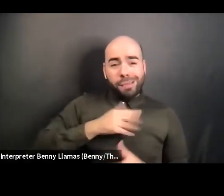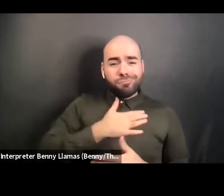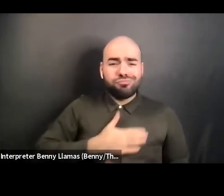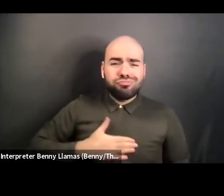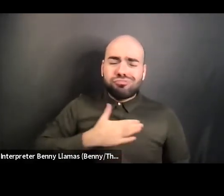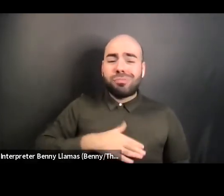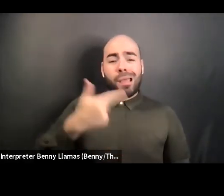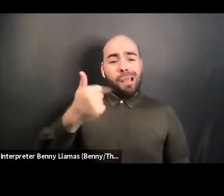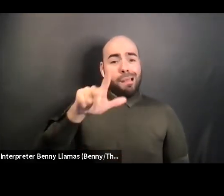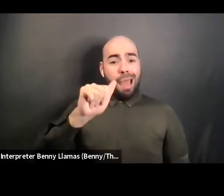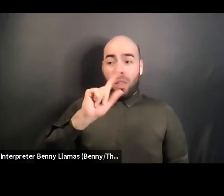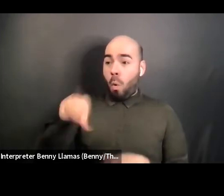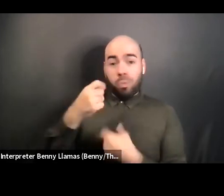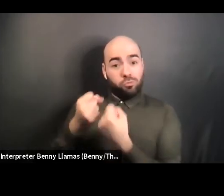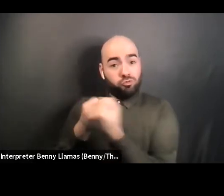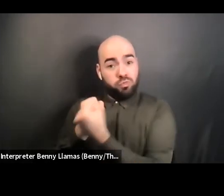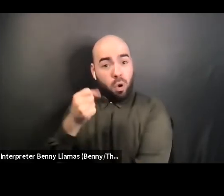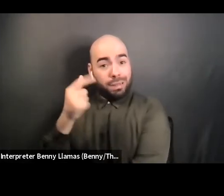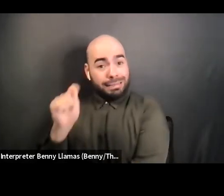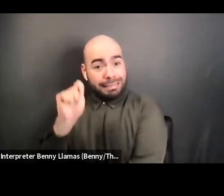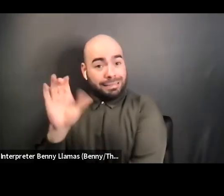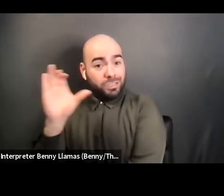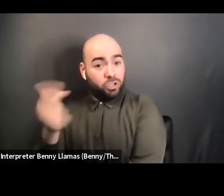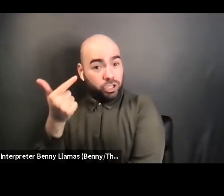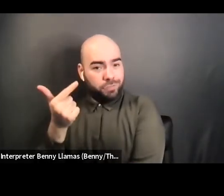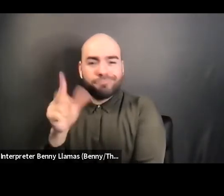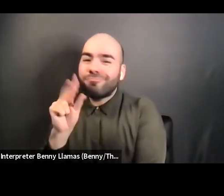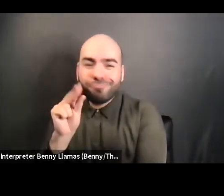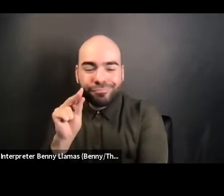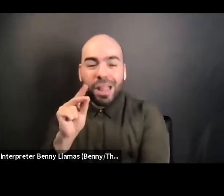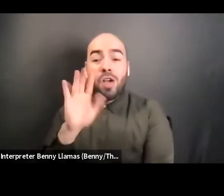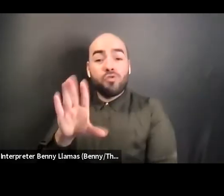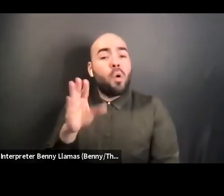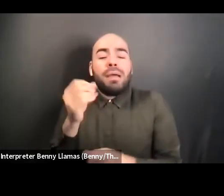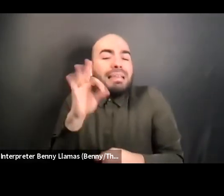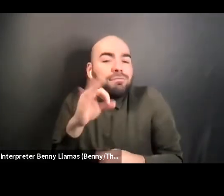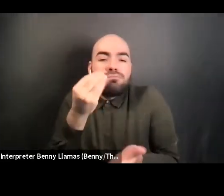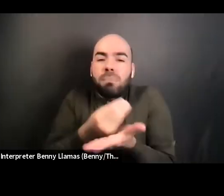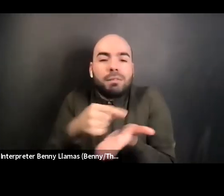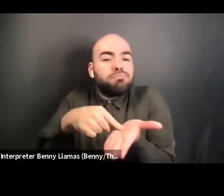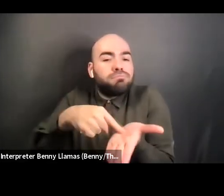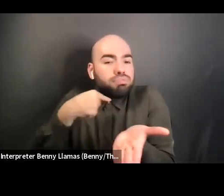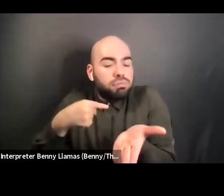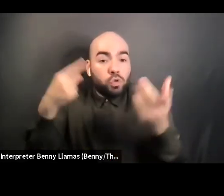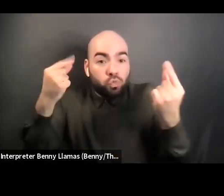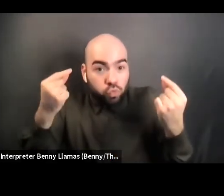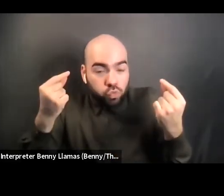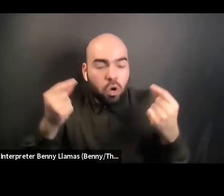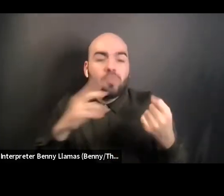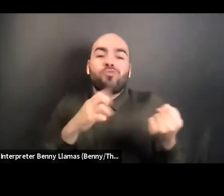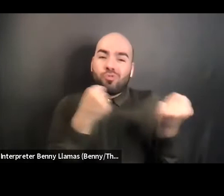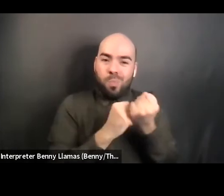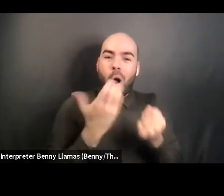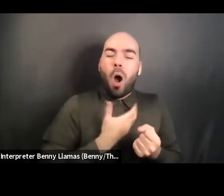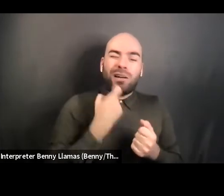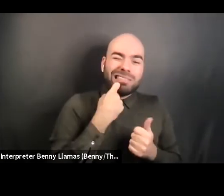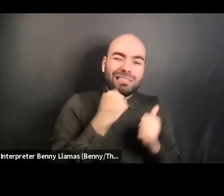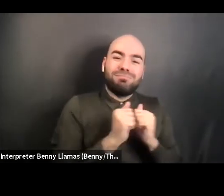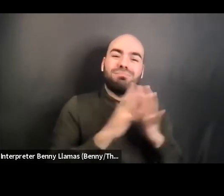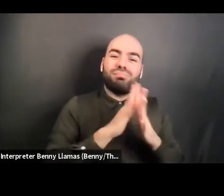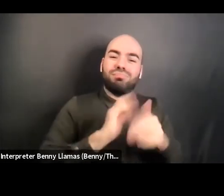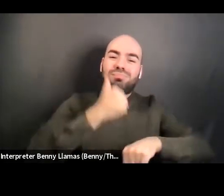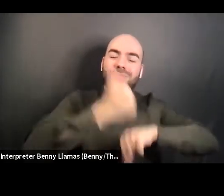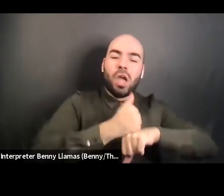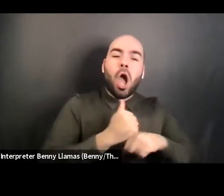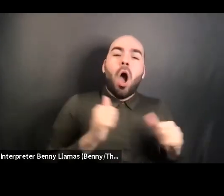support TCG, but the gift that you may give will also go to our newly launched Artist Relief Fund, which you can learn more about at the gala